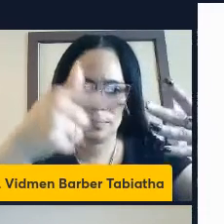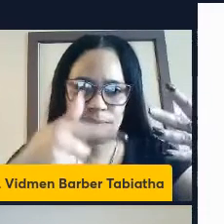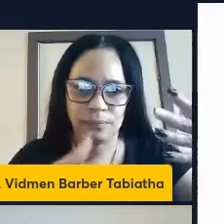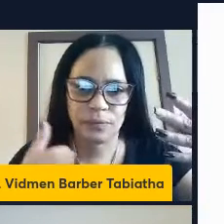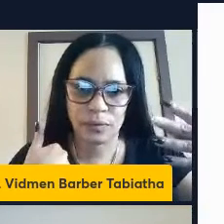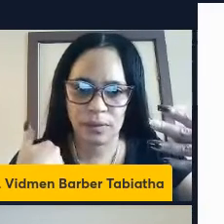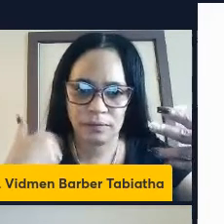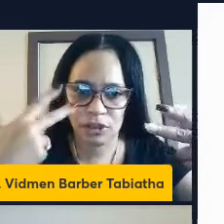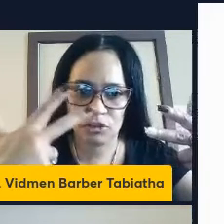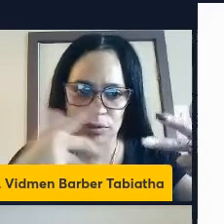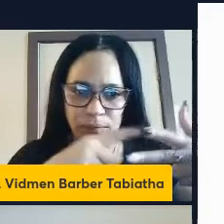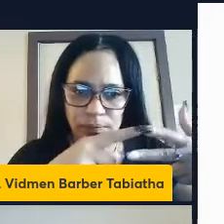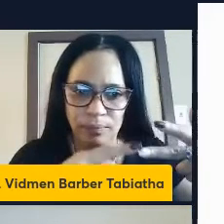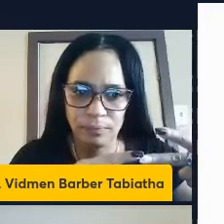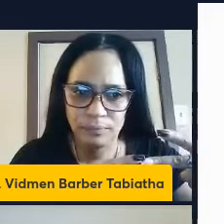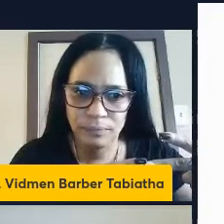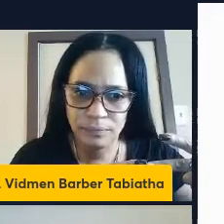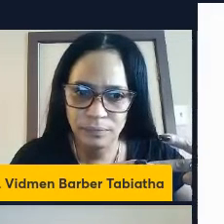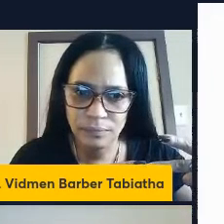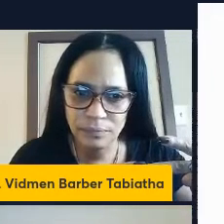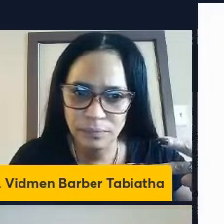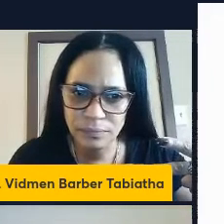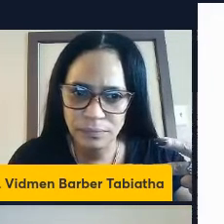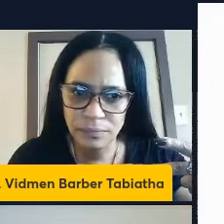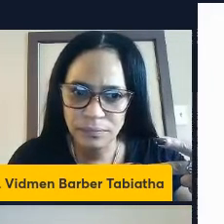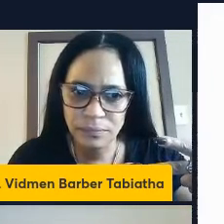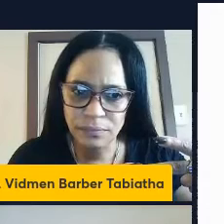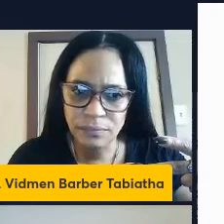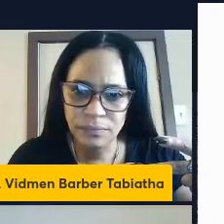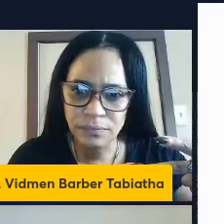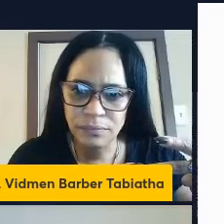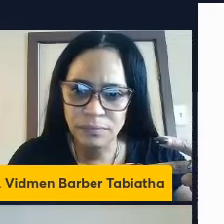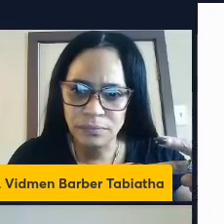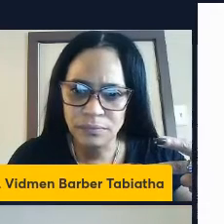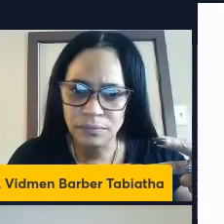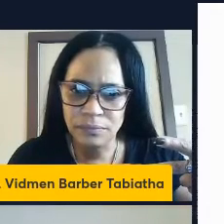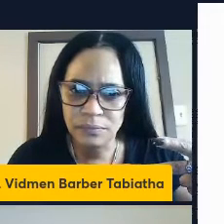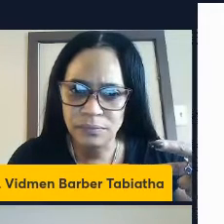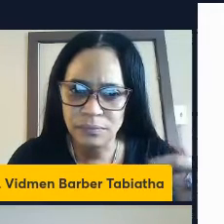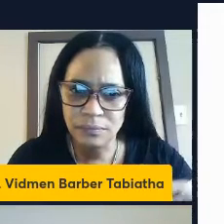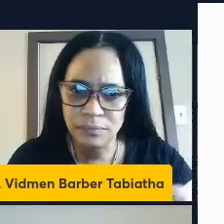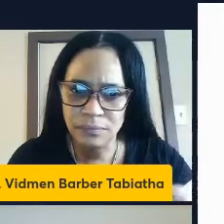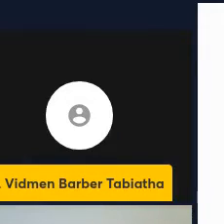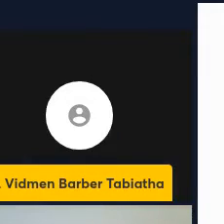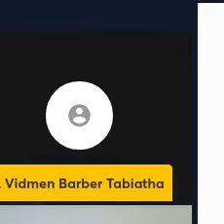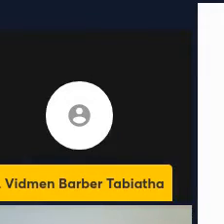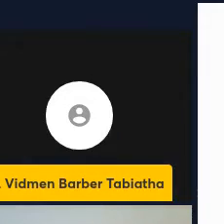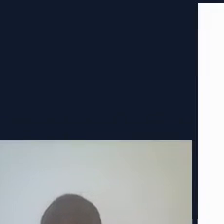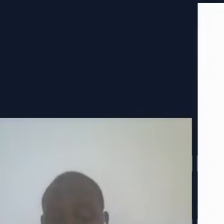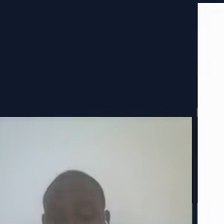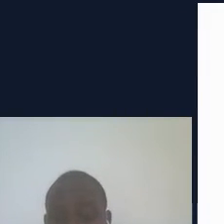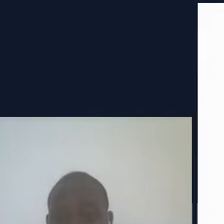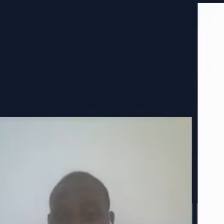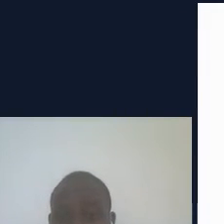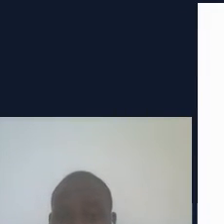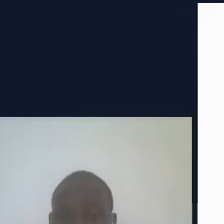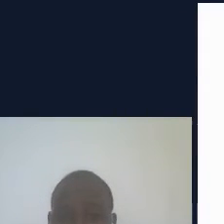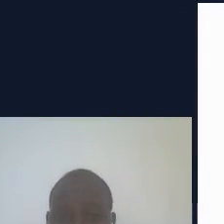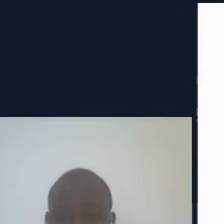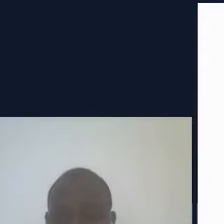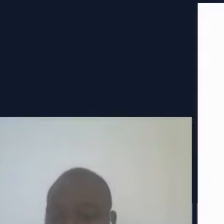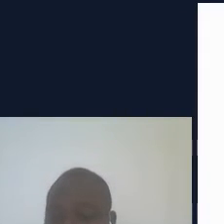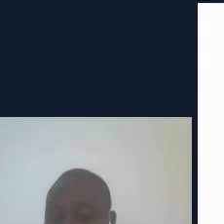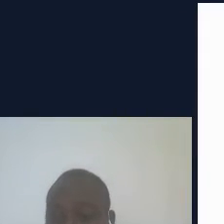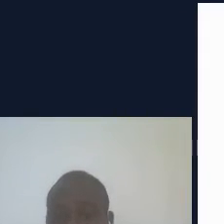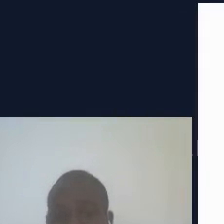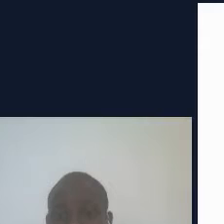transmembrane domain, and the endodomain. For the extracellular domain, have the variable heavy and light chain. And in the transmembrane domain, the part that connects the external